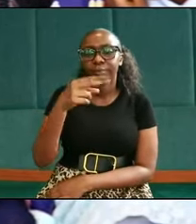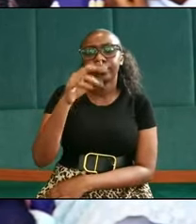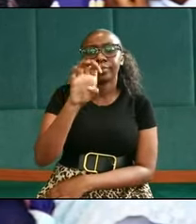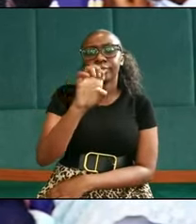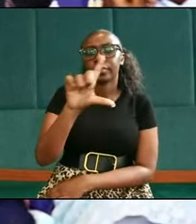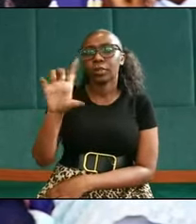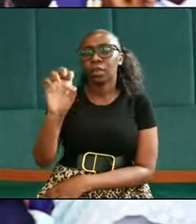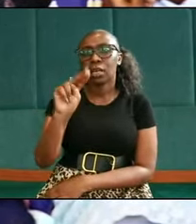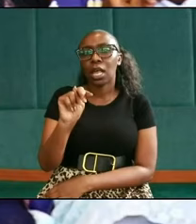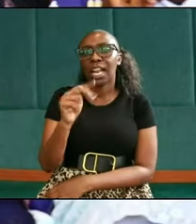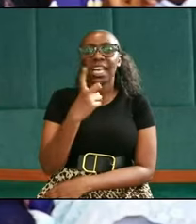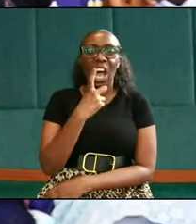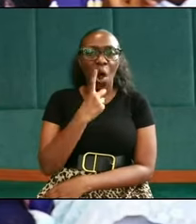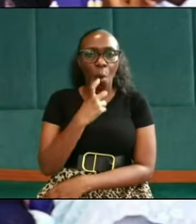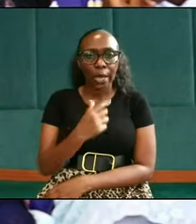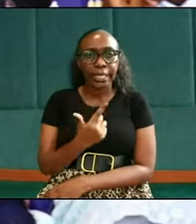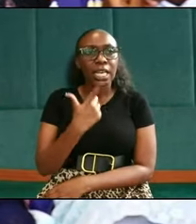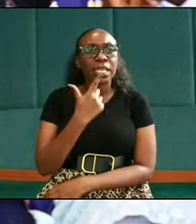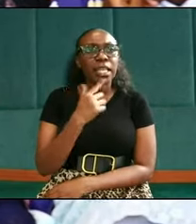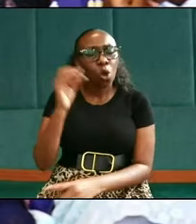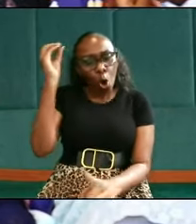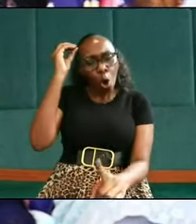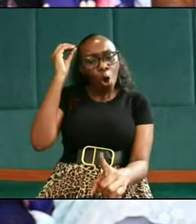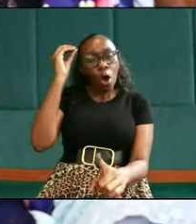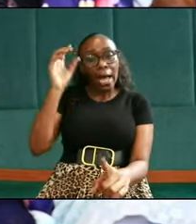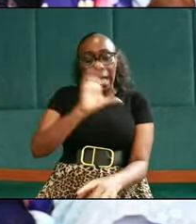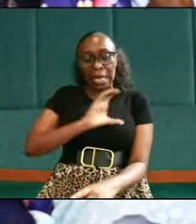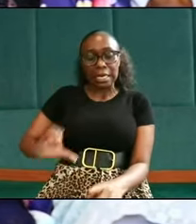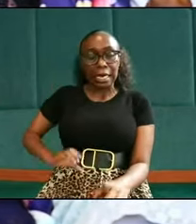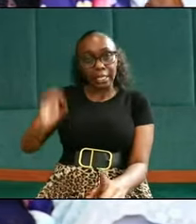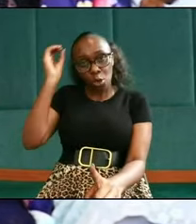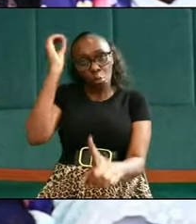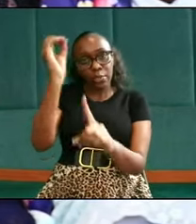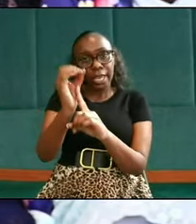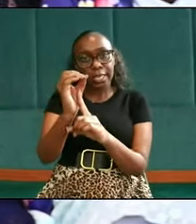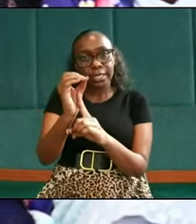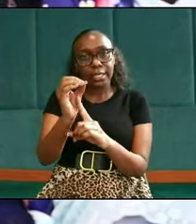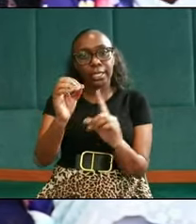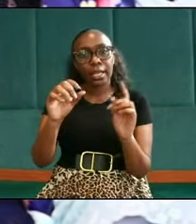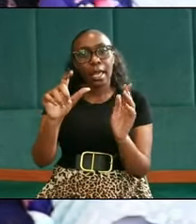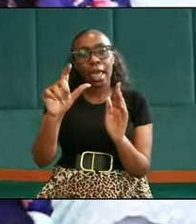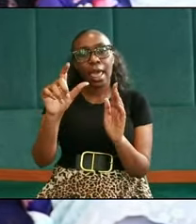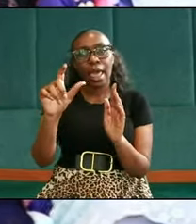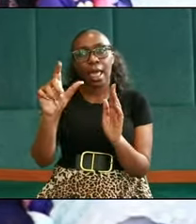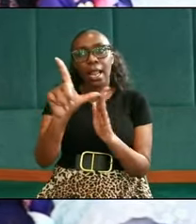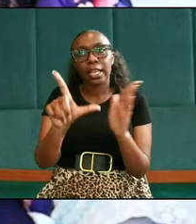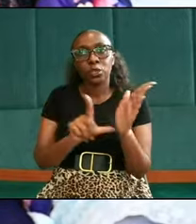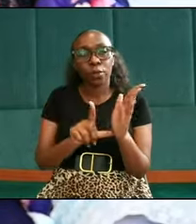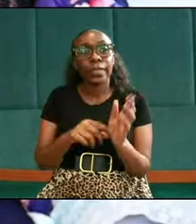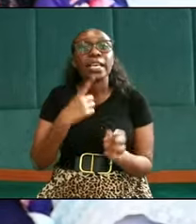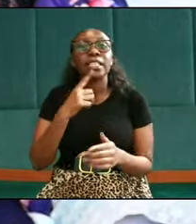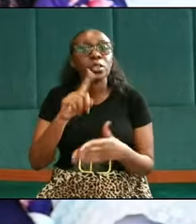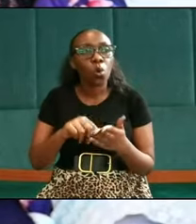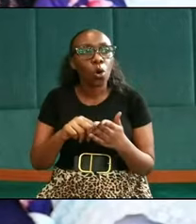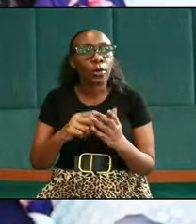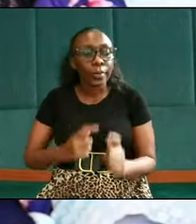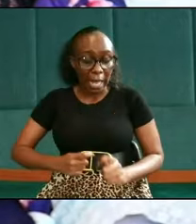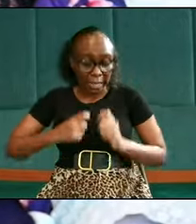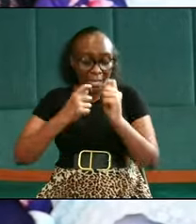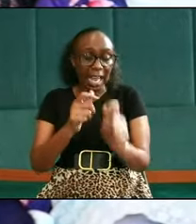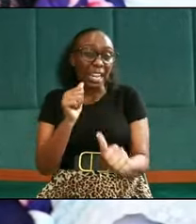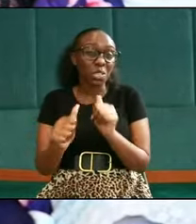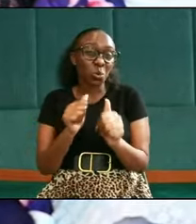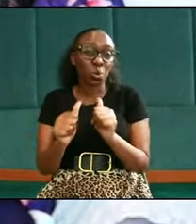she says, that is Object Lesson, Christ Object Lesson, says, the talents that Christ has given you or has entrusted